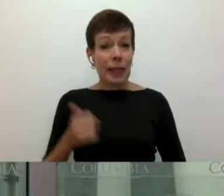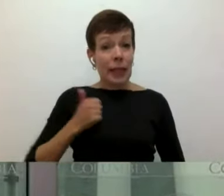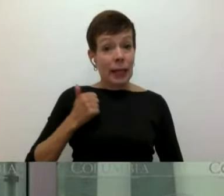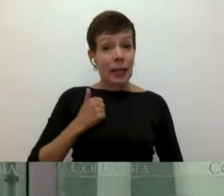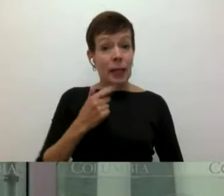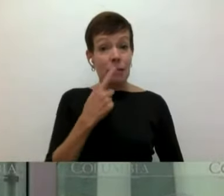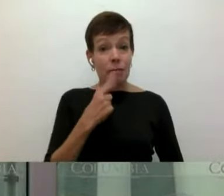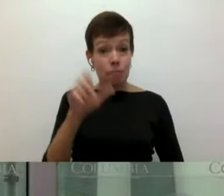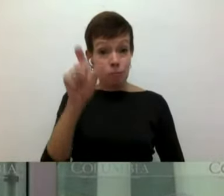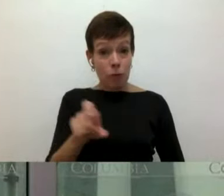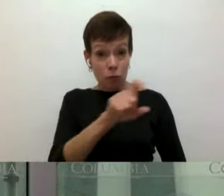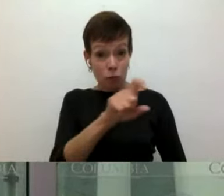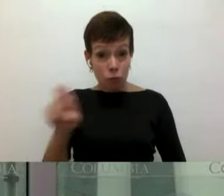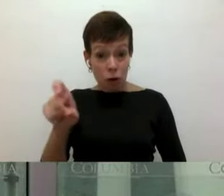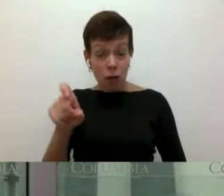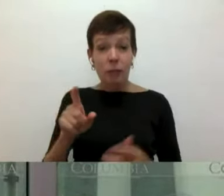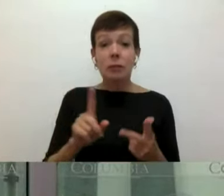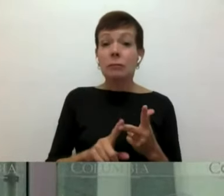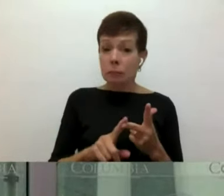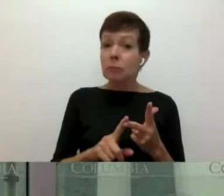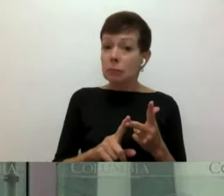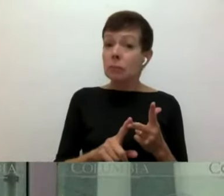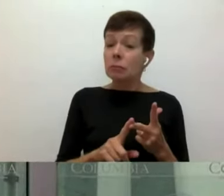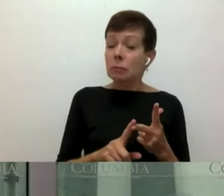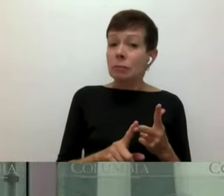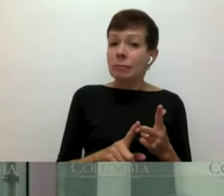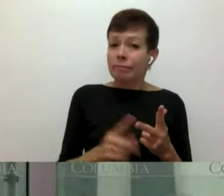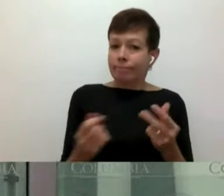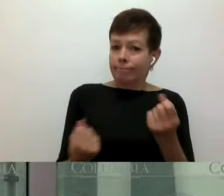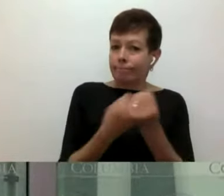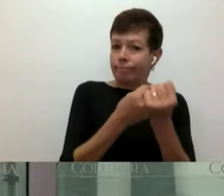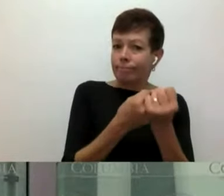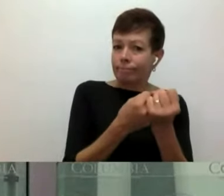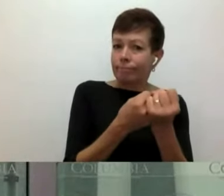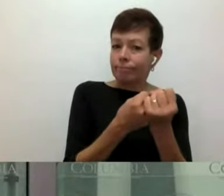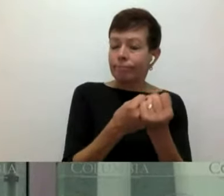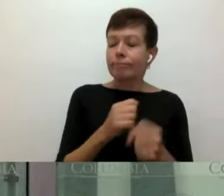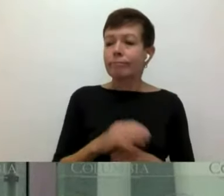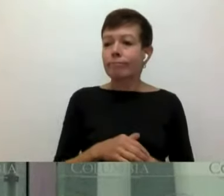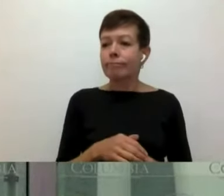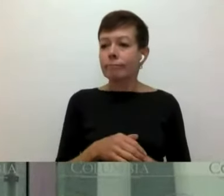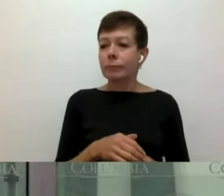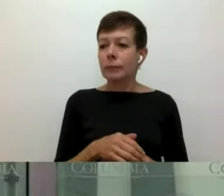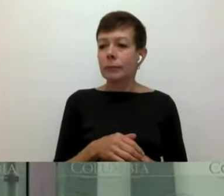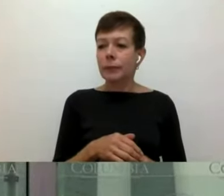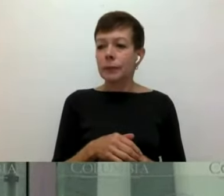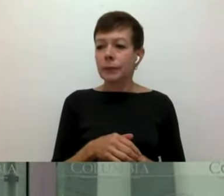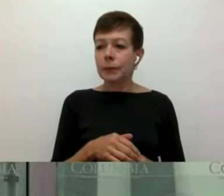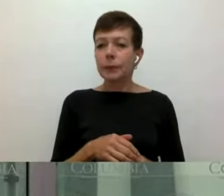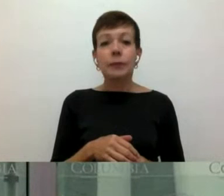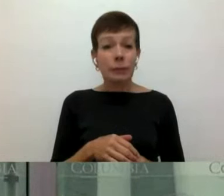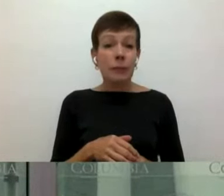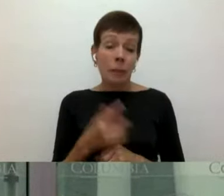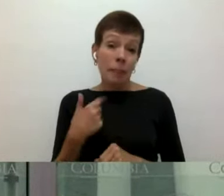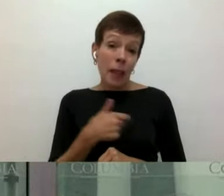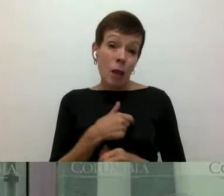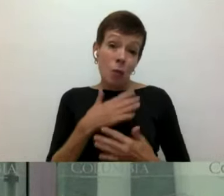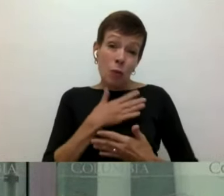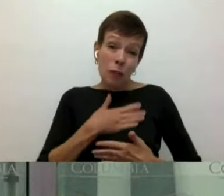non-governmental organizations. The Canadian Red Cross and the United Way British Columbia are among several organizations that have joined this effort.